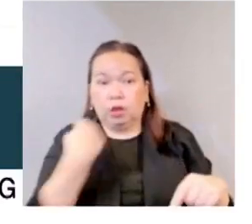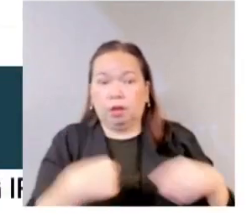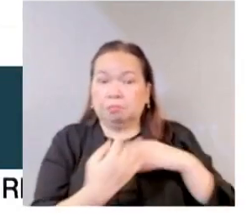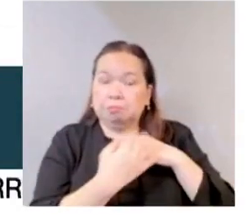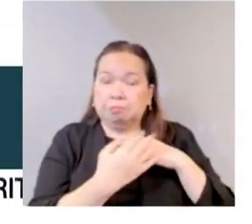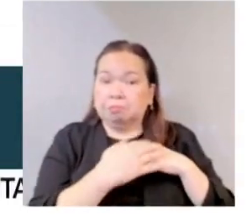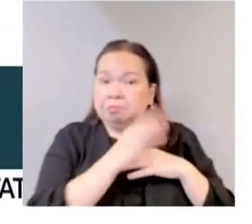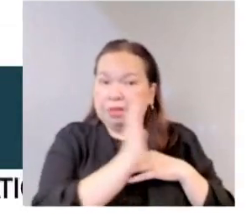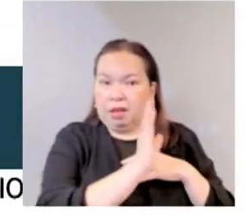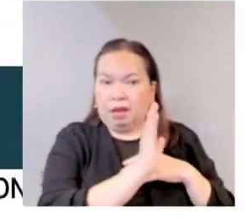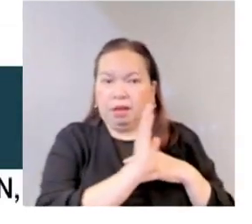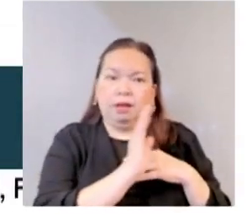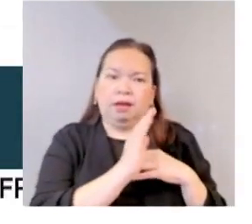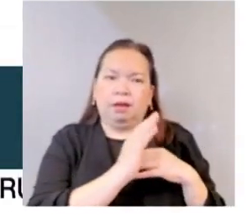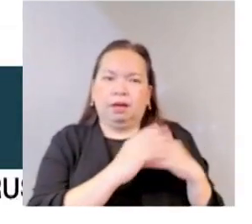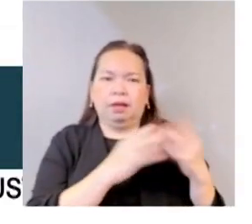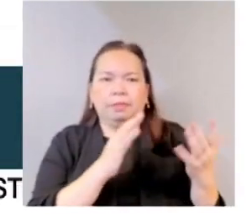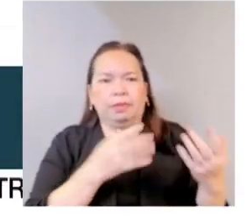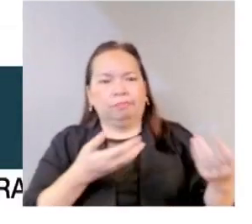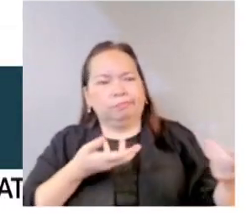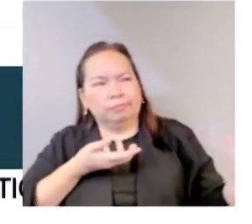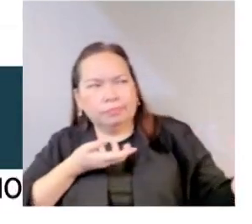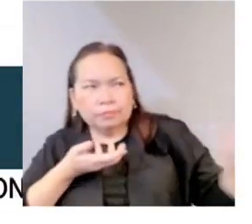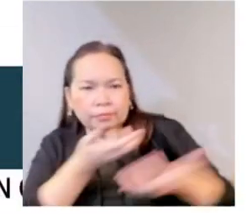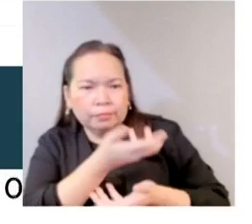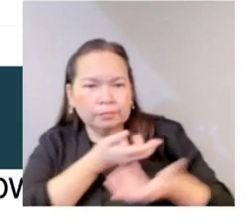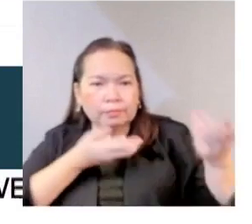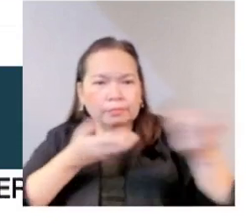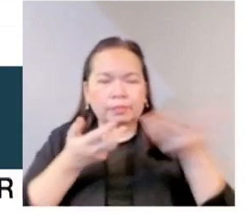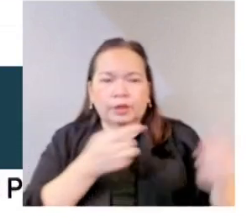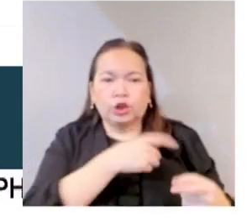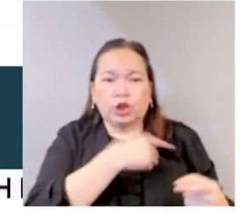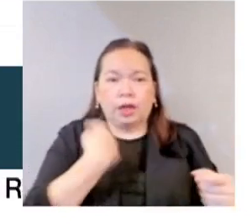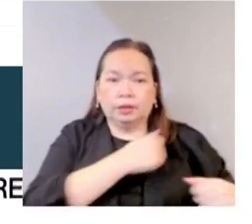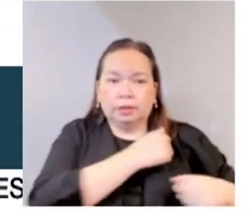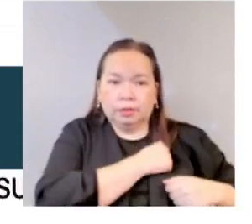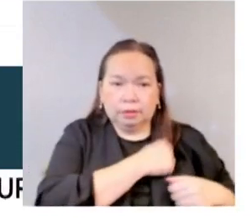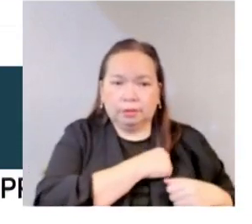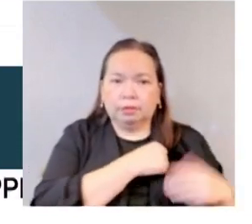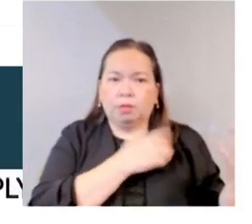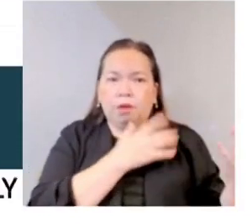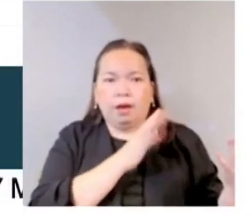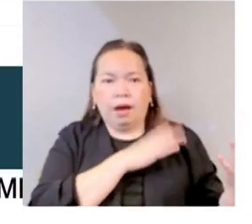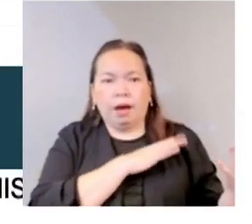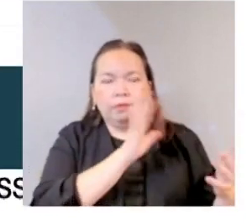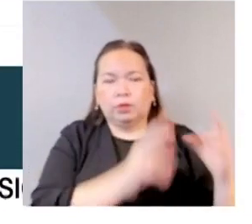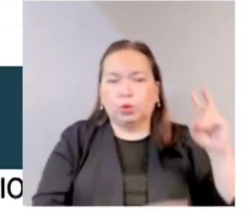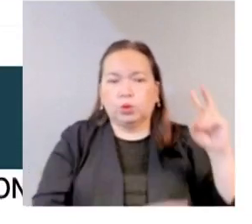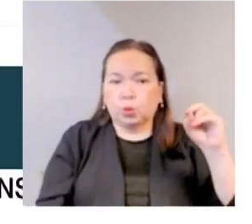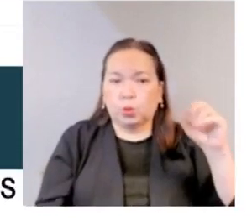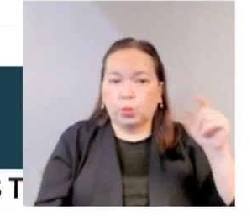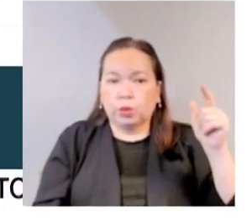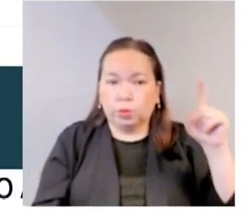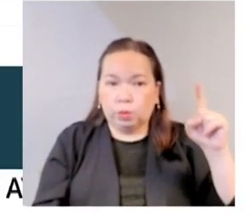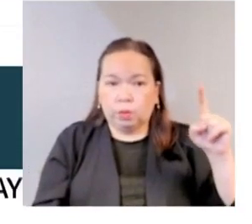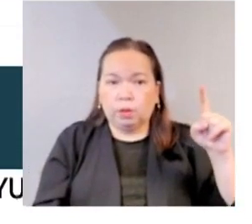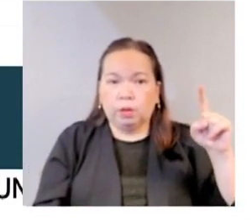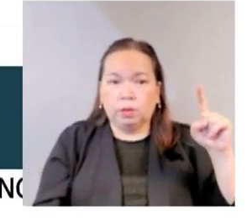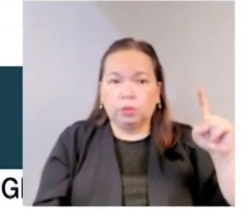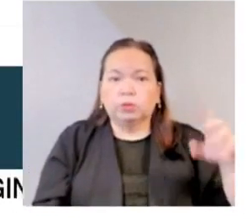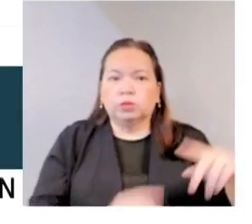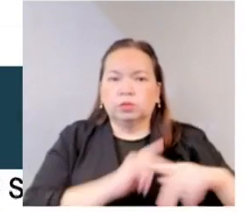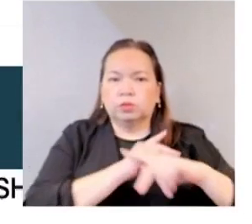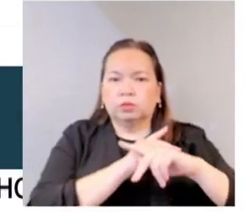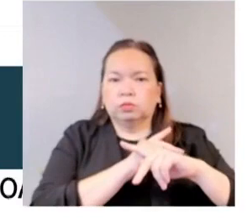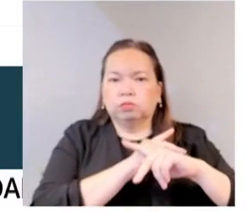legal mandate in 2021 to basically assert China's expansive claim in the South China Sea, and of course